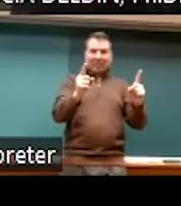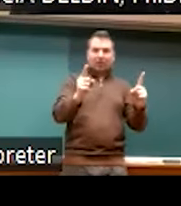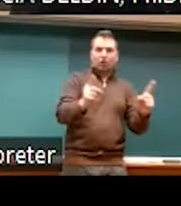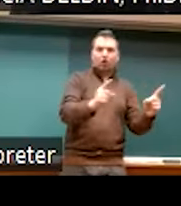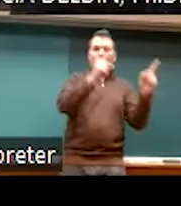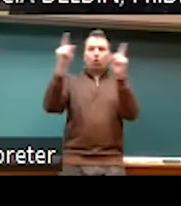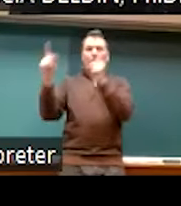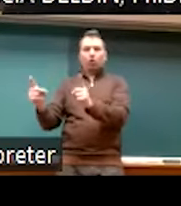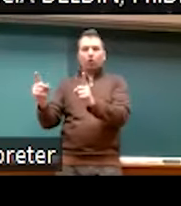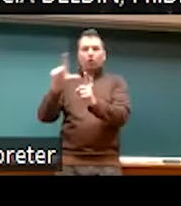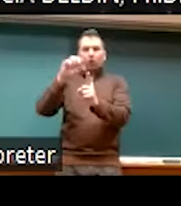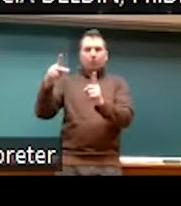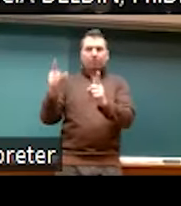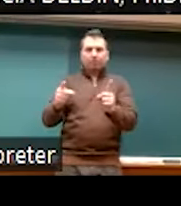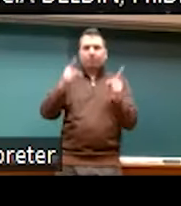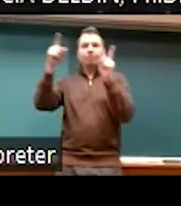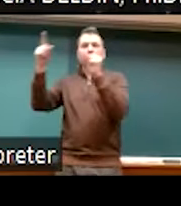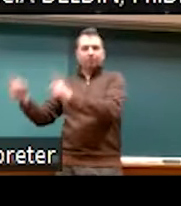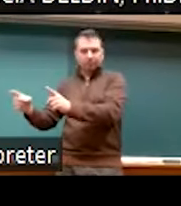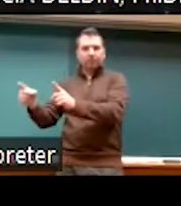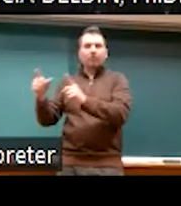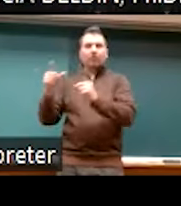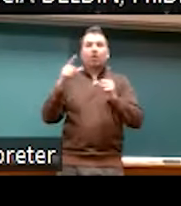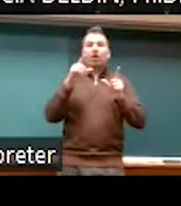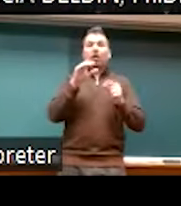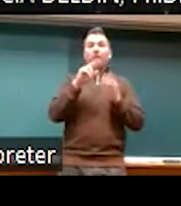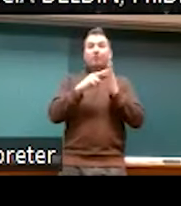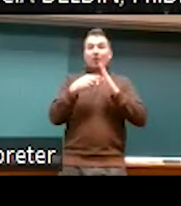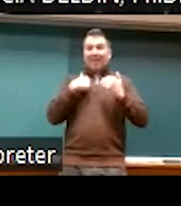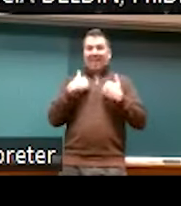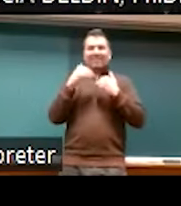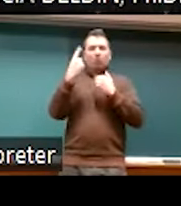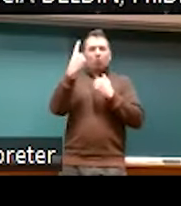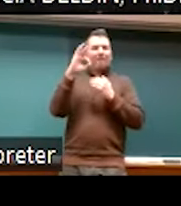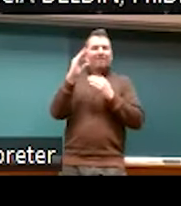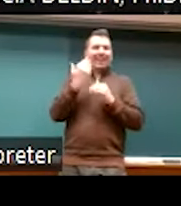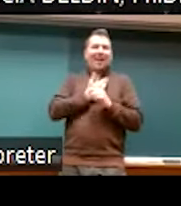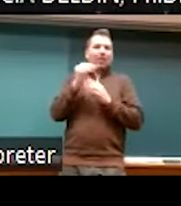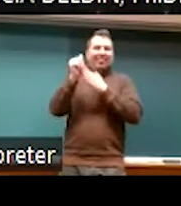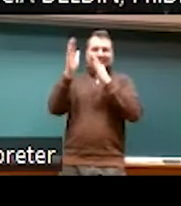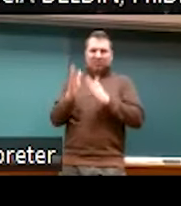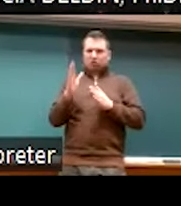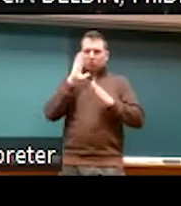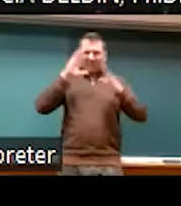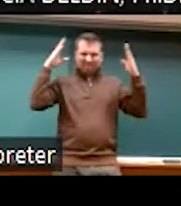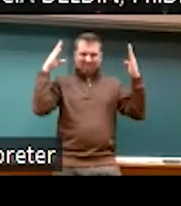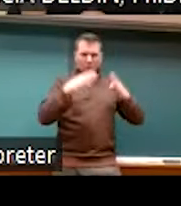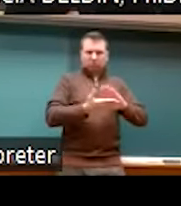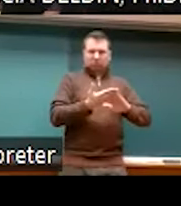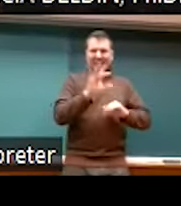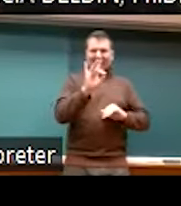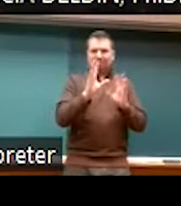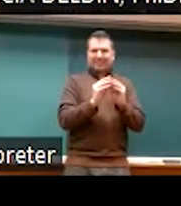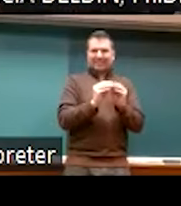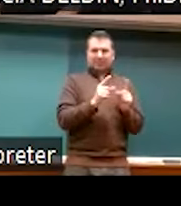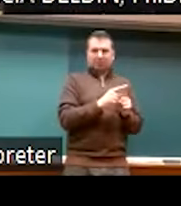called Mary A. Rackham Clinic. We're gonna just, we have a leader, actually Nima, who I showed you before, is gonna be running 8 meetings just over and over. So as